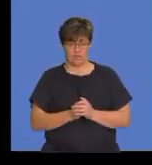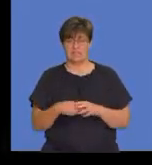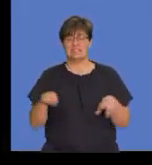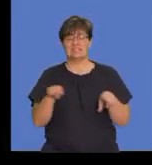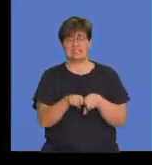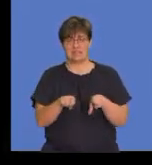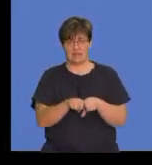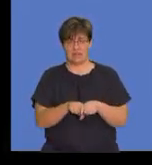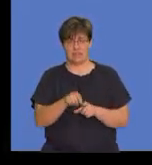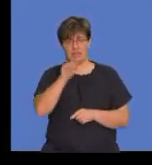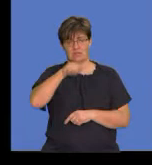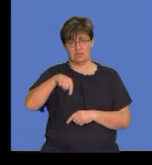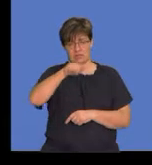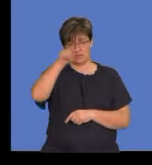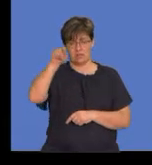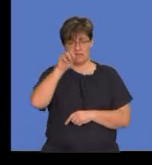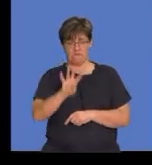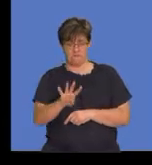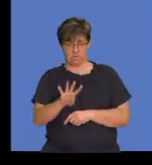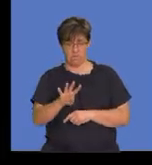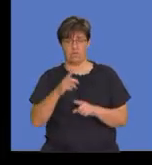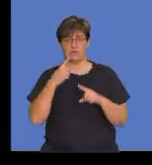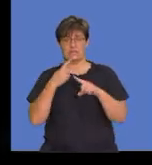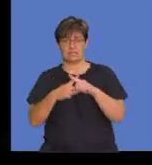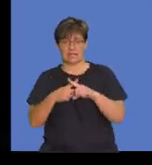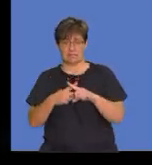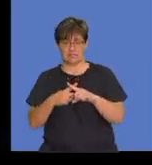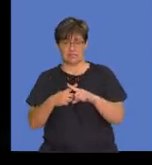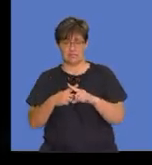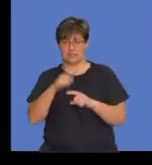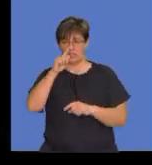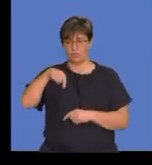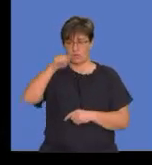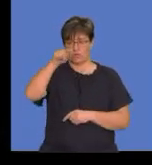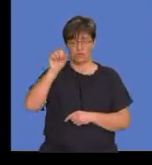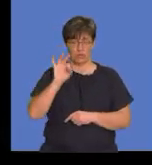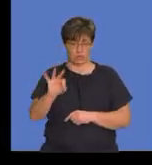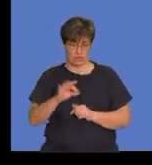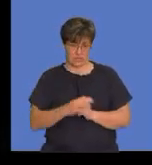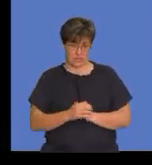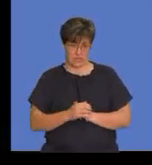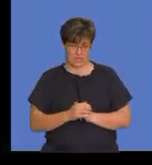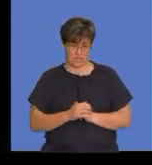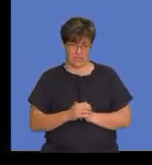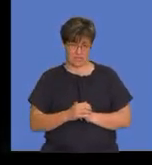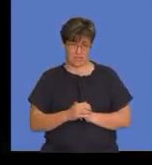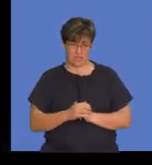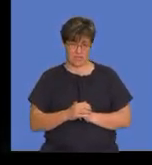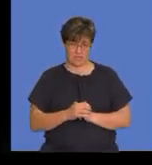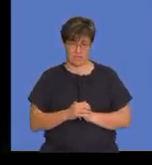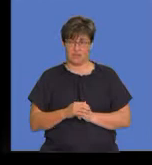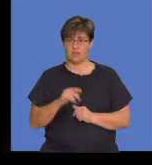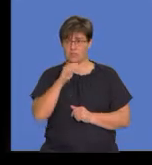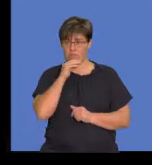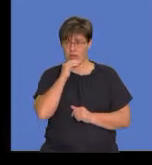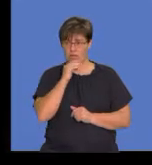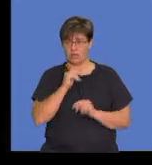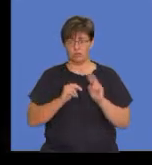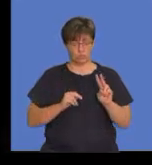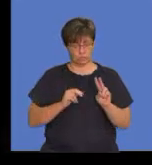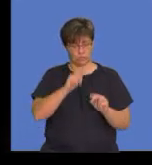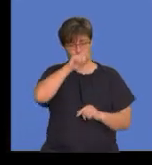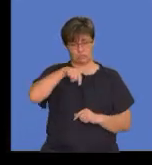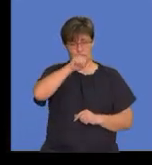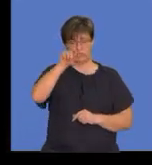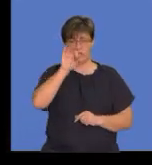12, which is the same as square root of 4 multiplied by square root of 3, which is 2 root